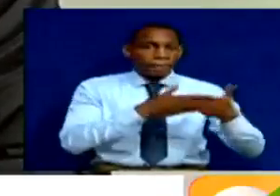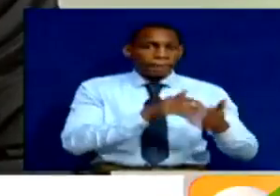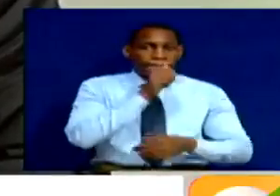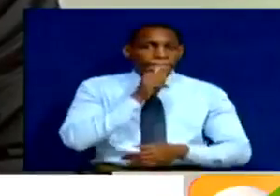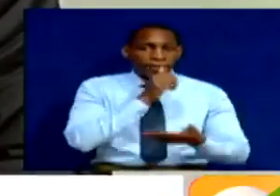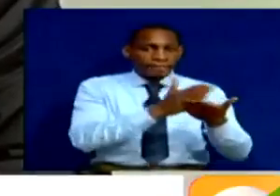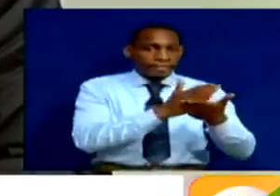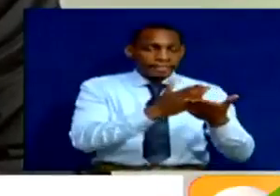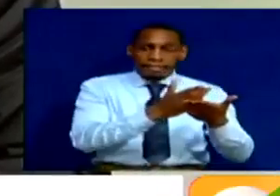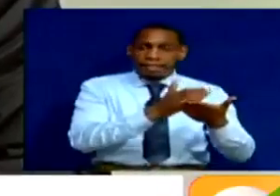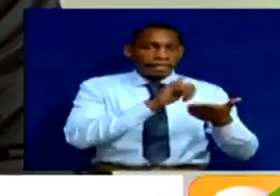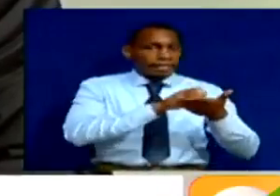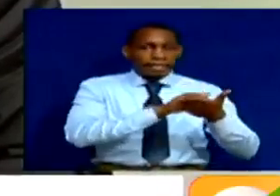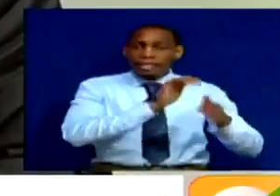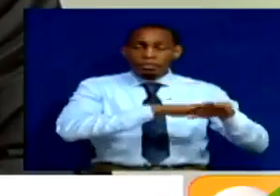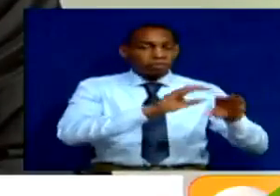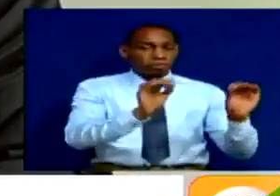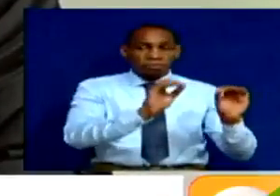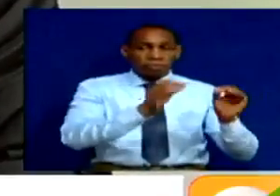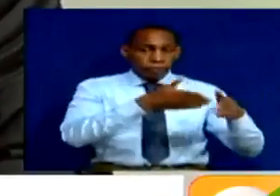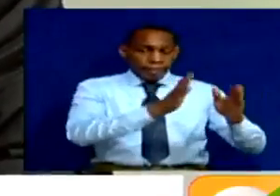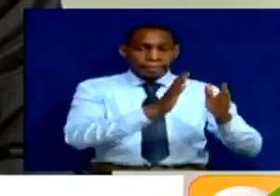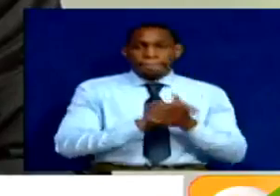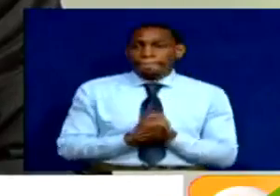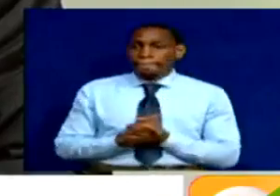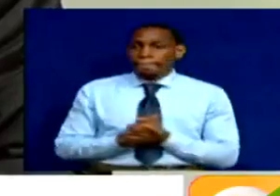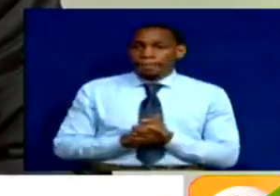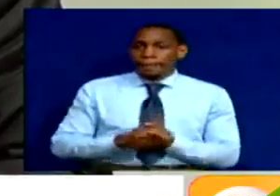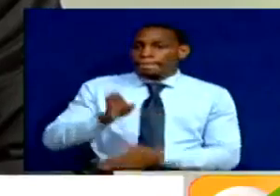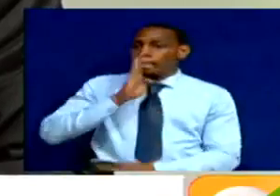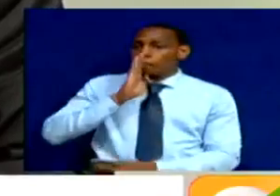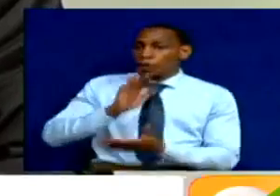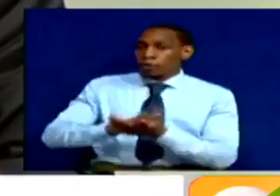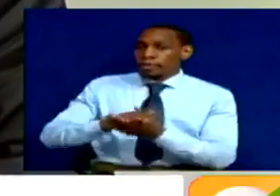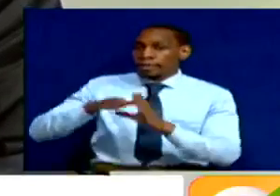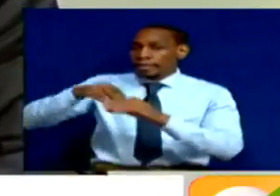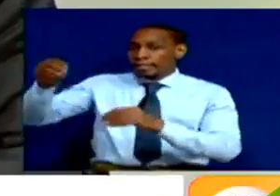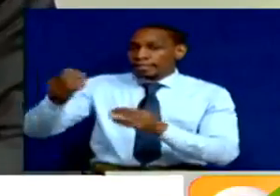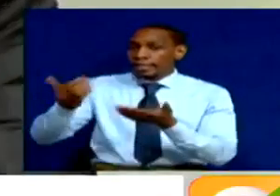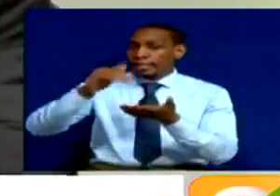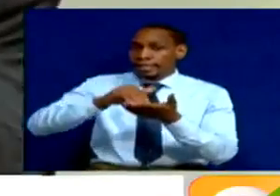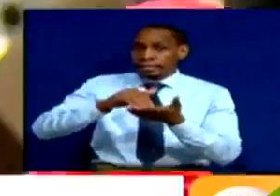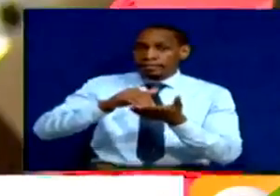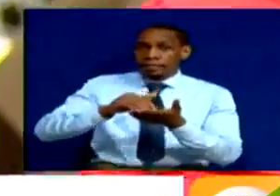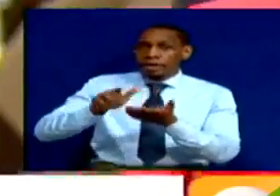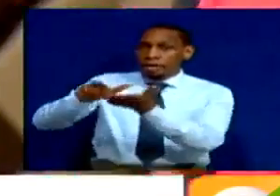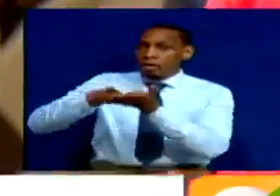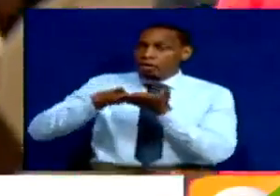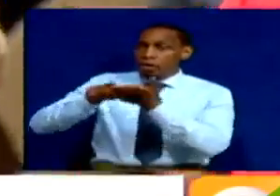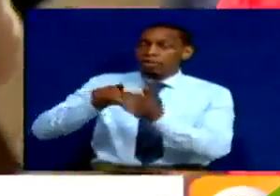sector. It's not a very juicy direction to take. And borrowing externally, again, will pile up the